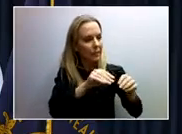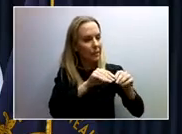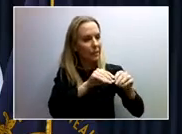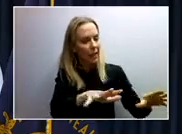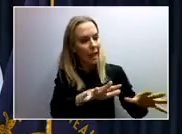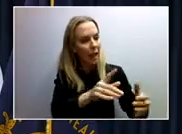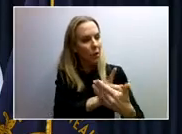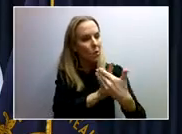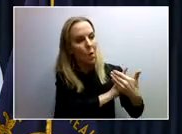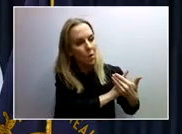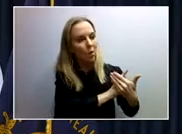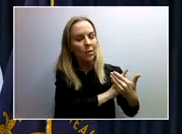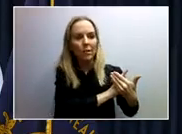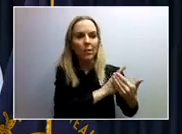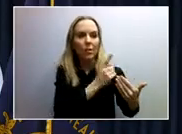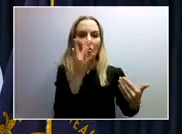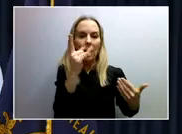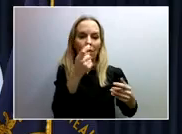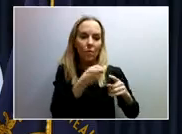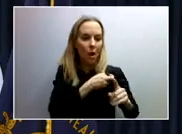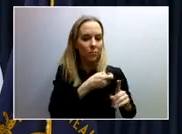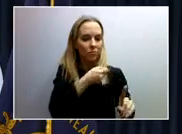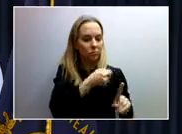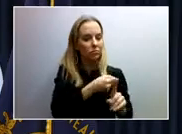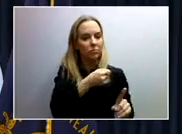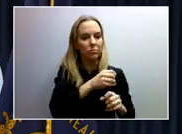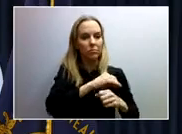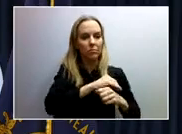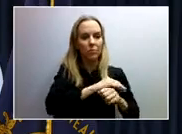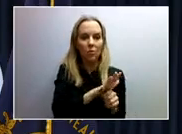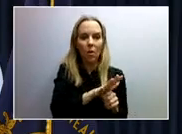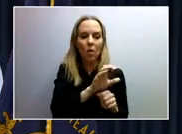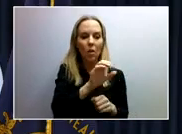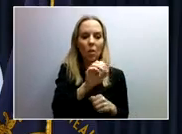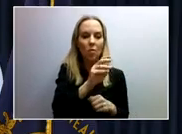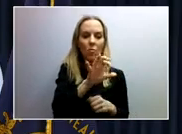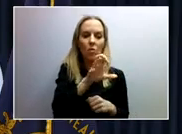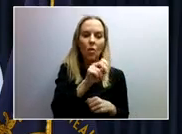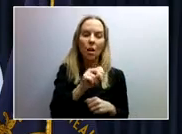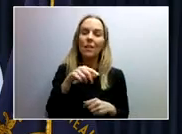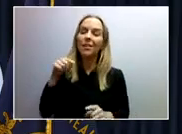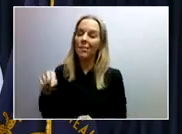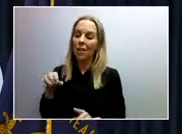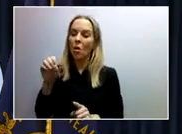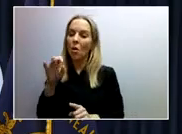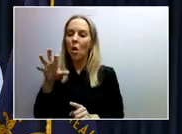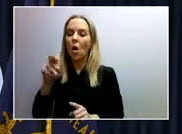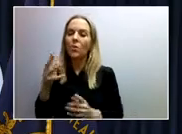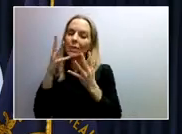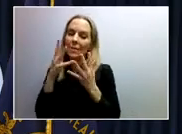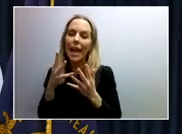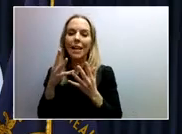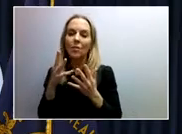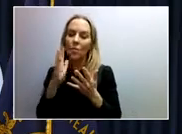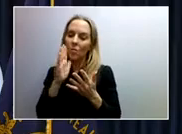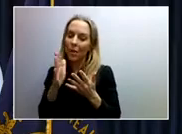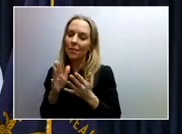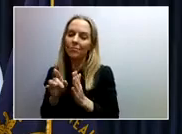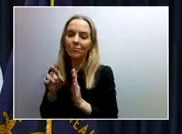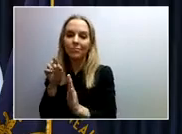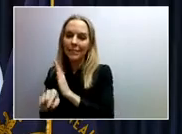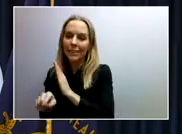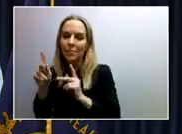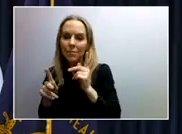COVID. Omicron, sadly, is going to hospitalize, and it's going to kill a certain amount